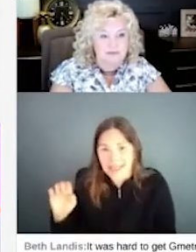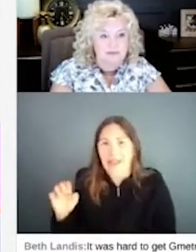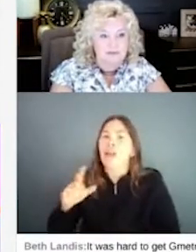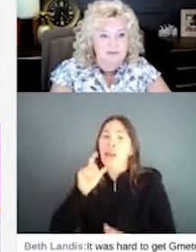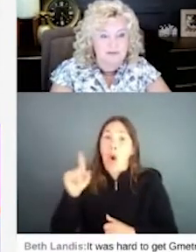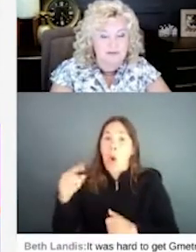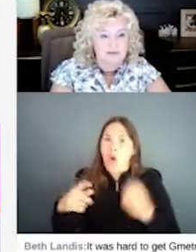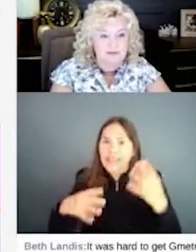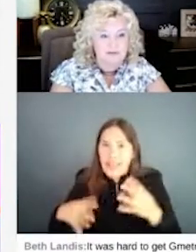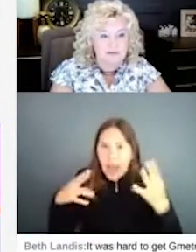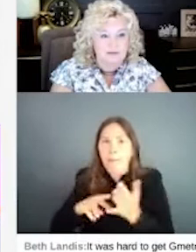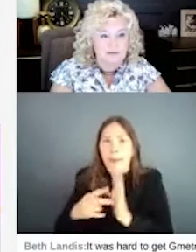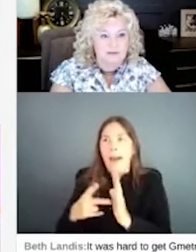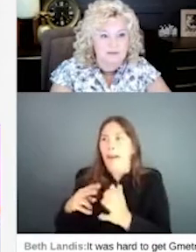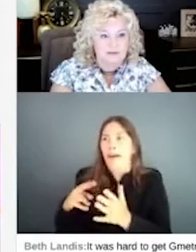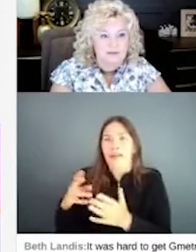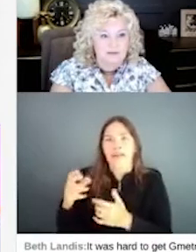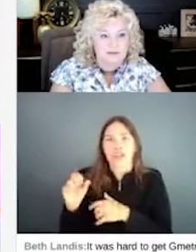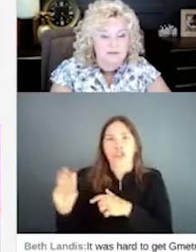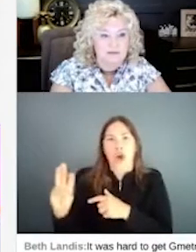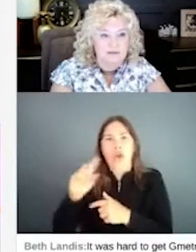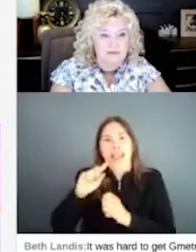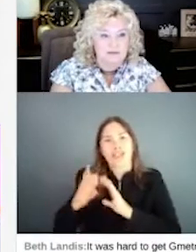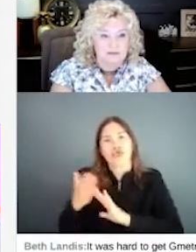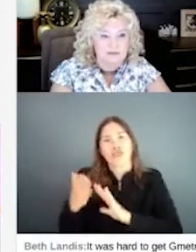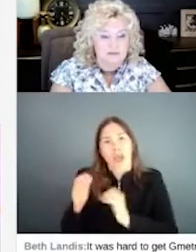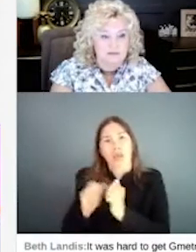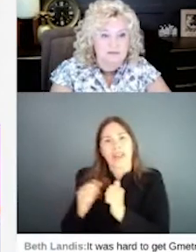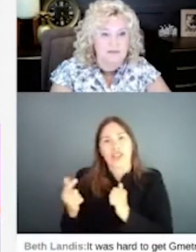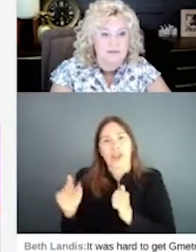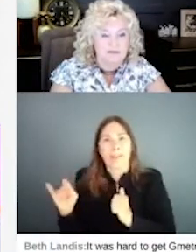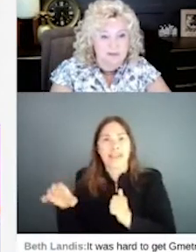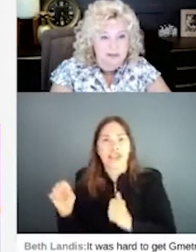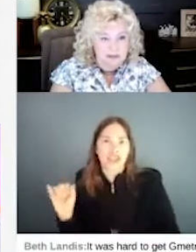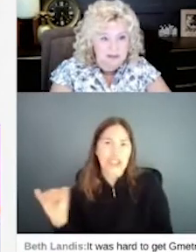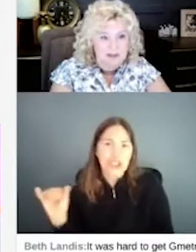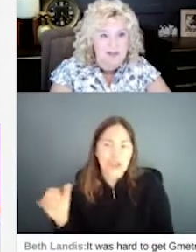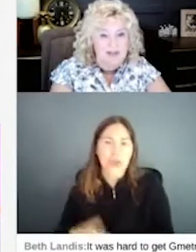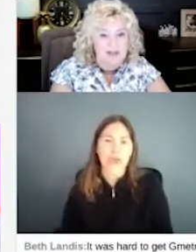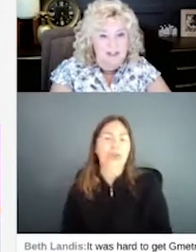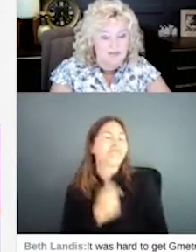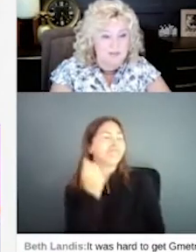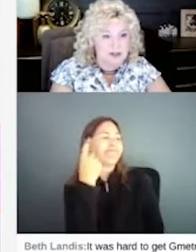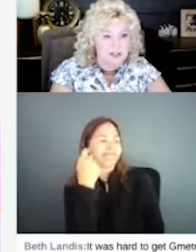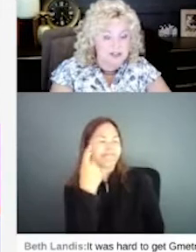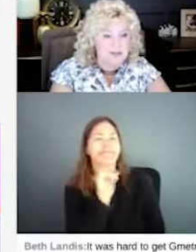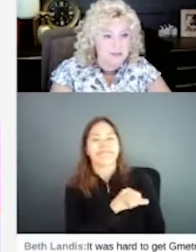download, but for the software that needs to run with Gmetrics. Gotcha.